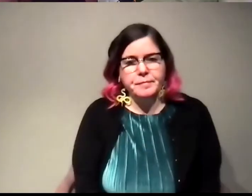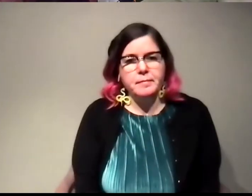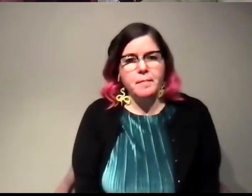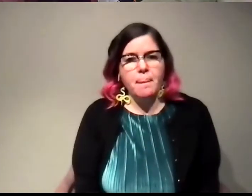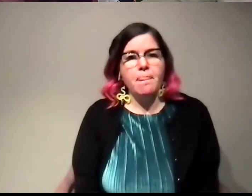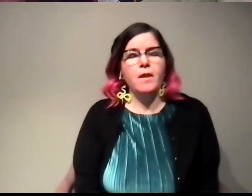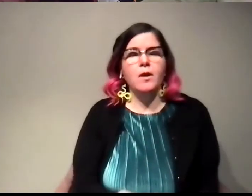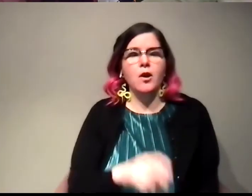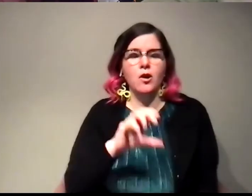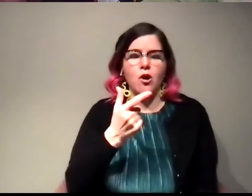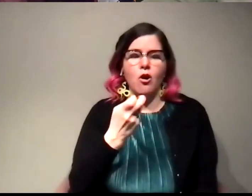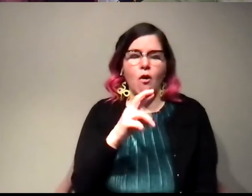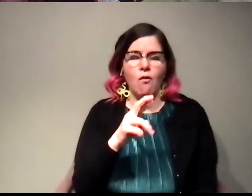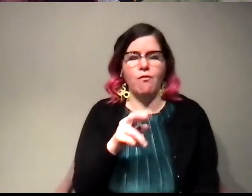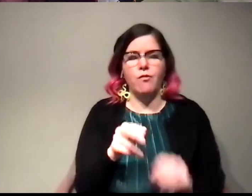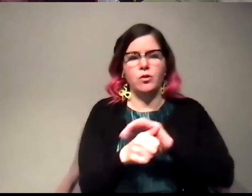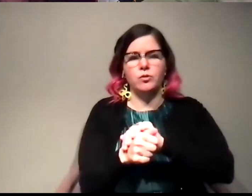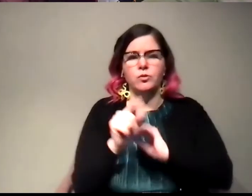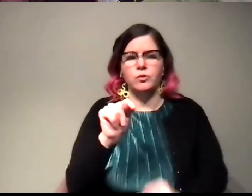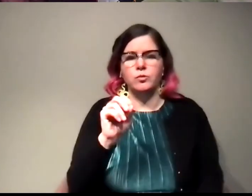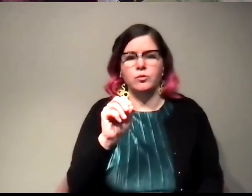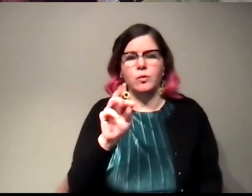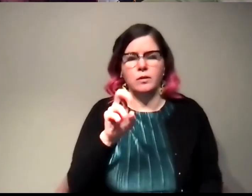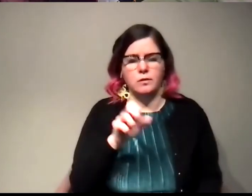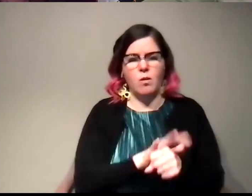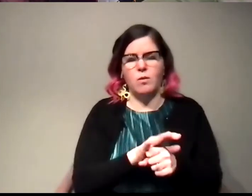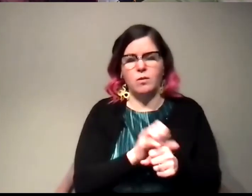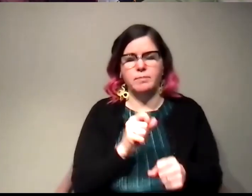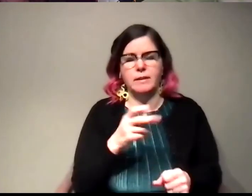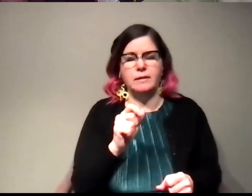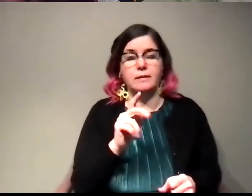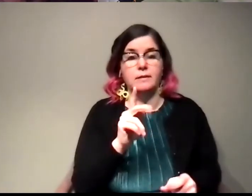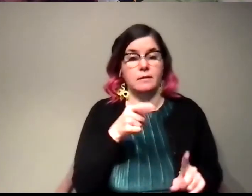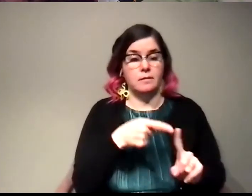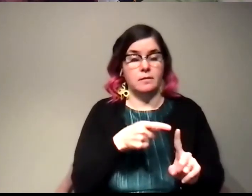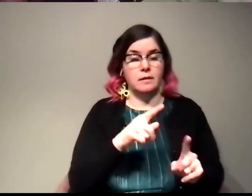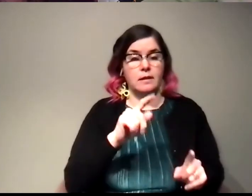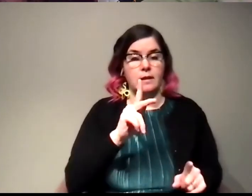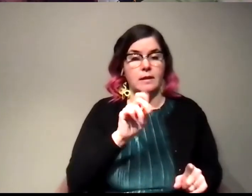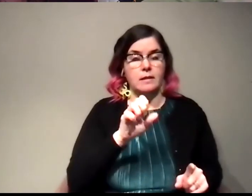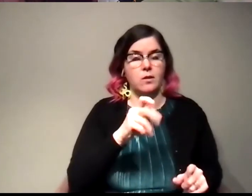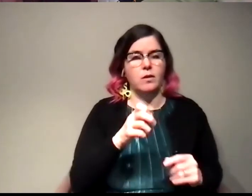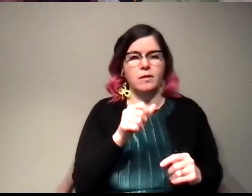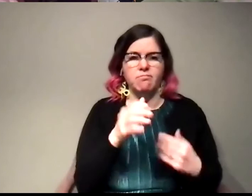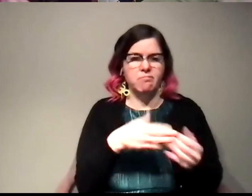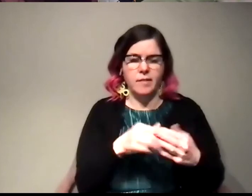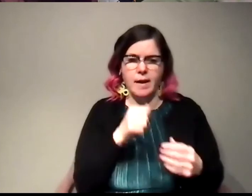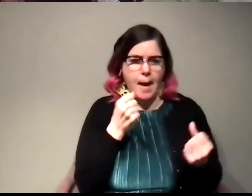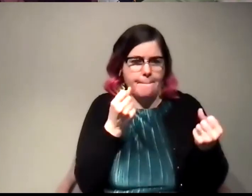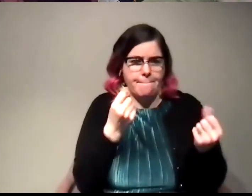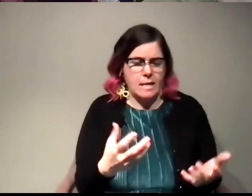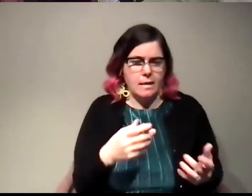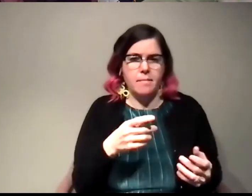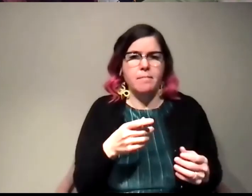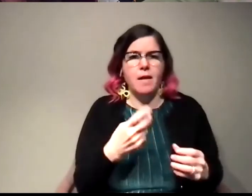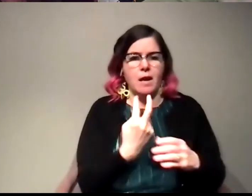gopher tortoises, which are also a local species. And the reason they're a keystone species is because even though there aren't very many of them, they dig these really long